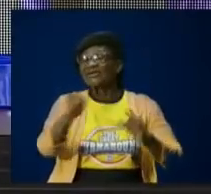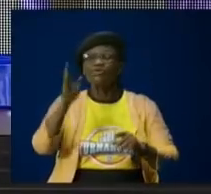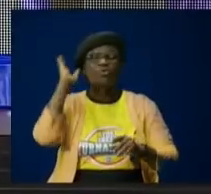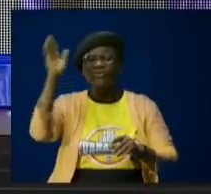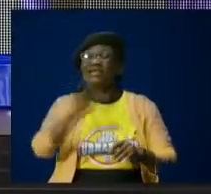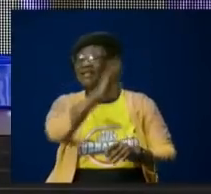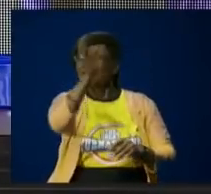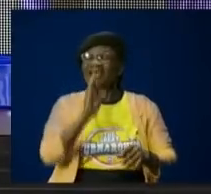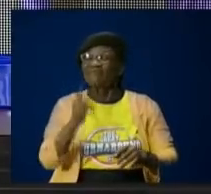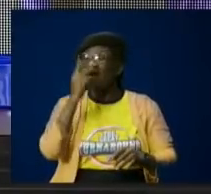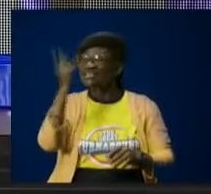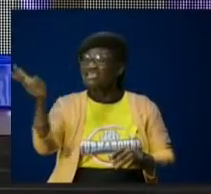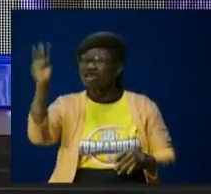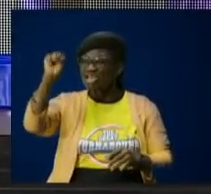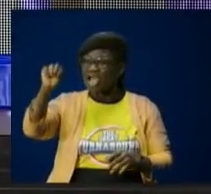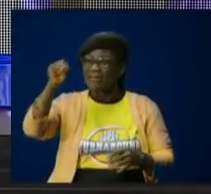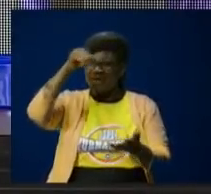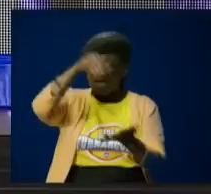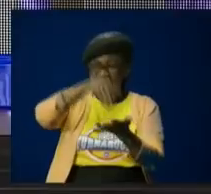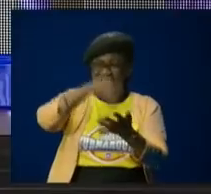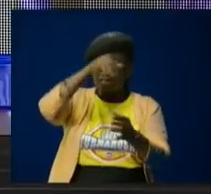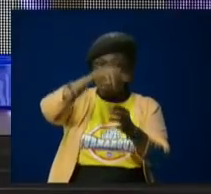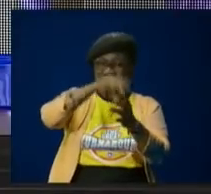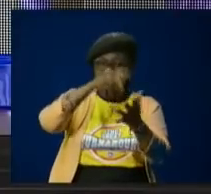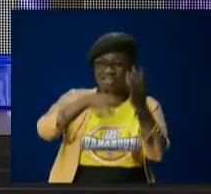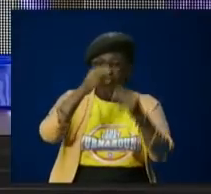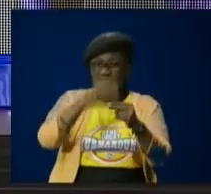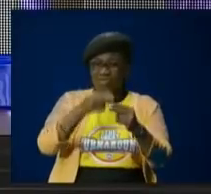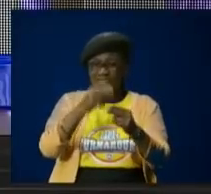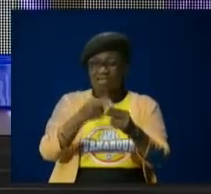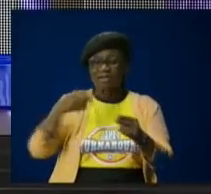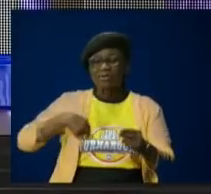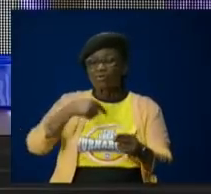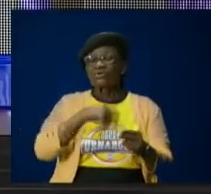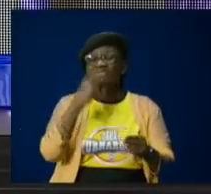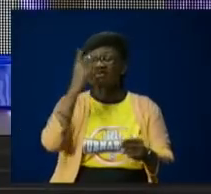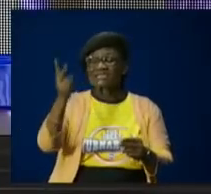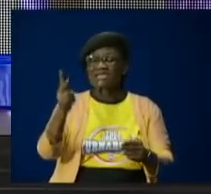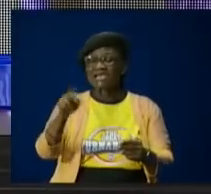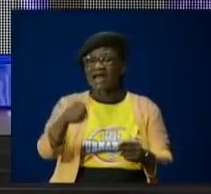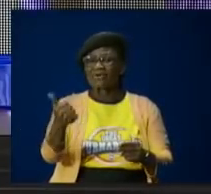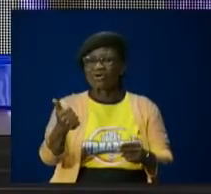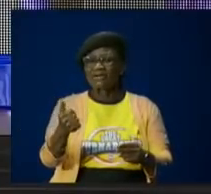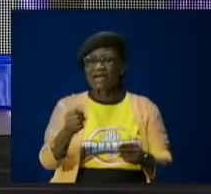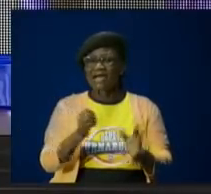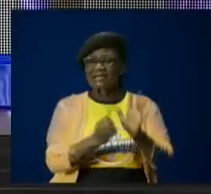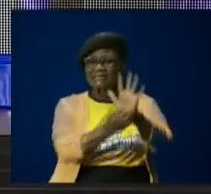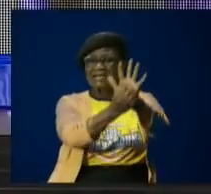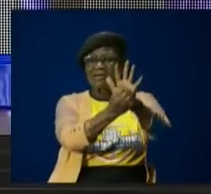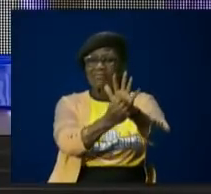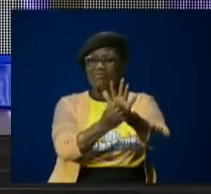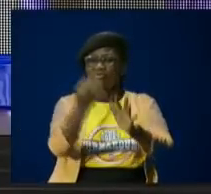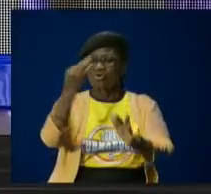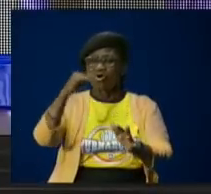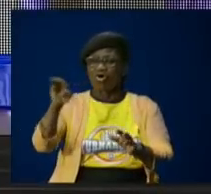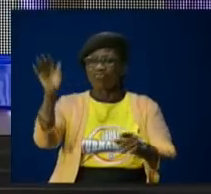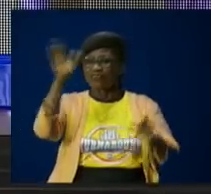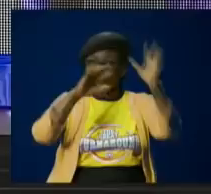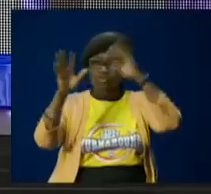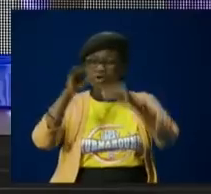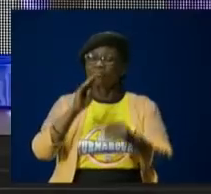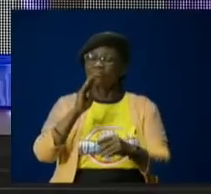Amen. I'll see another example of storm being stilled